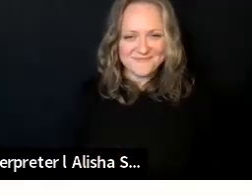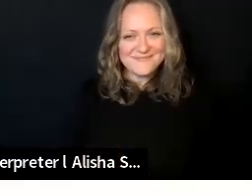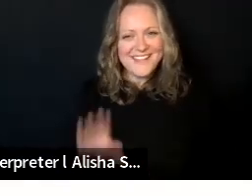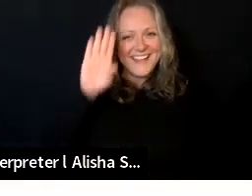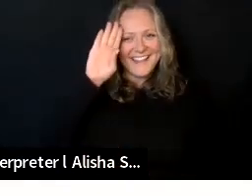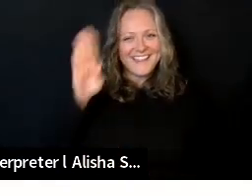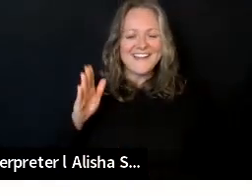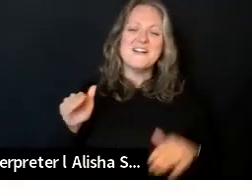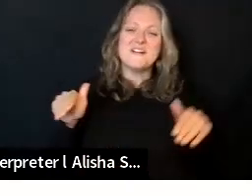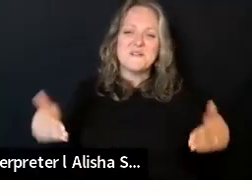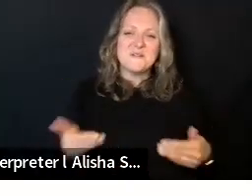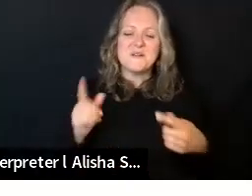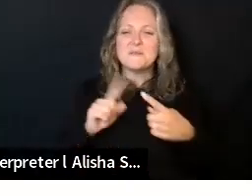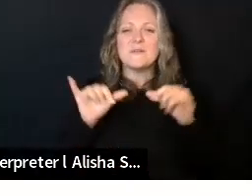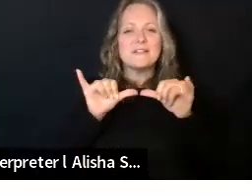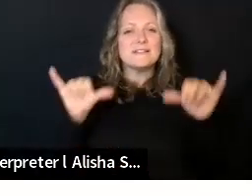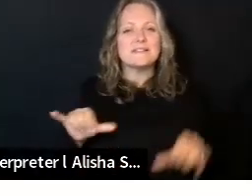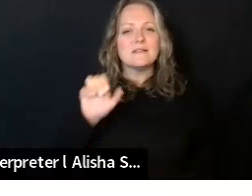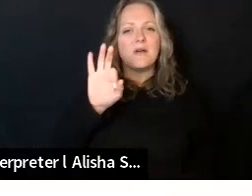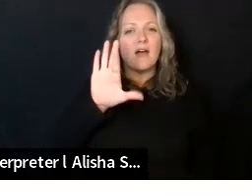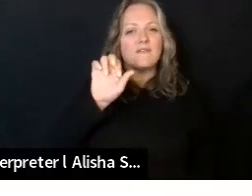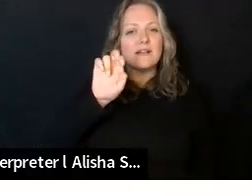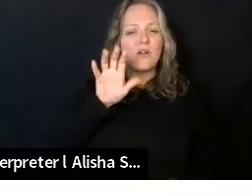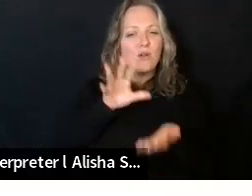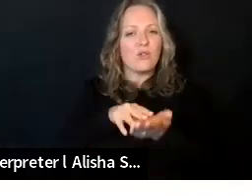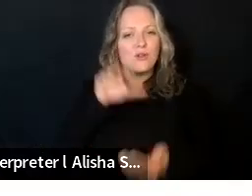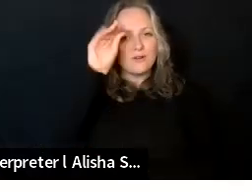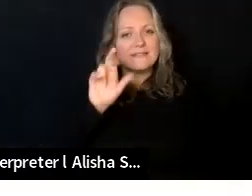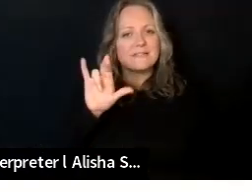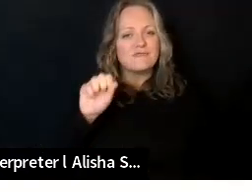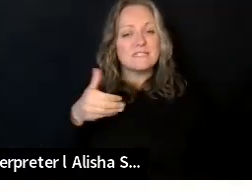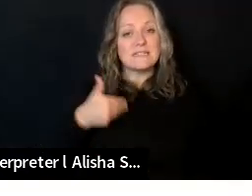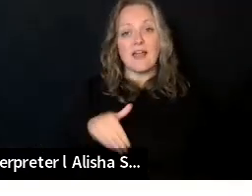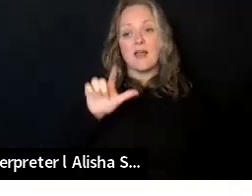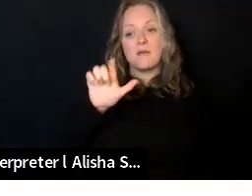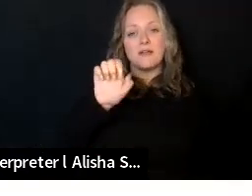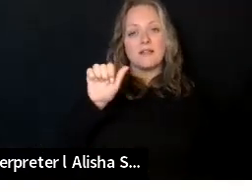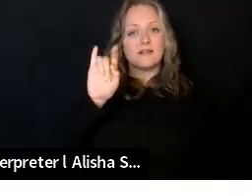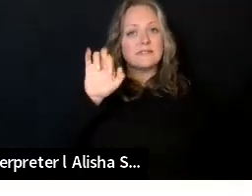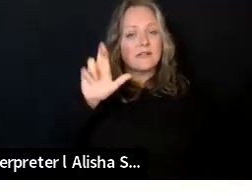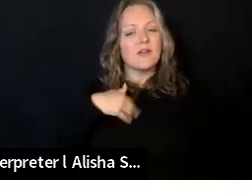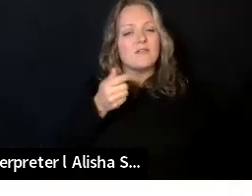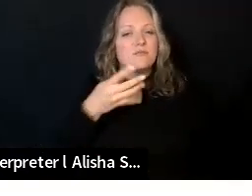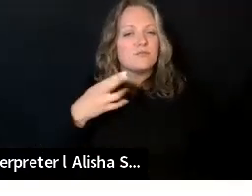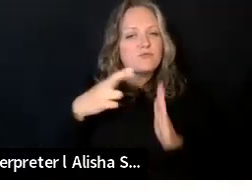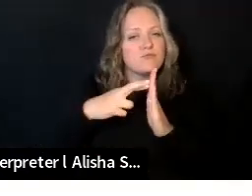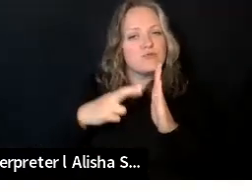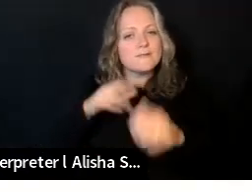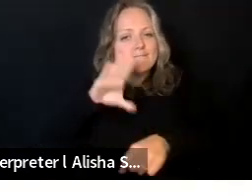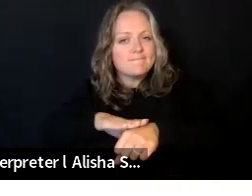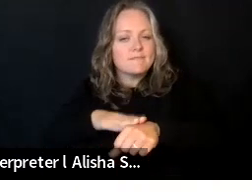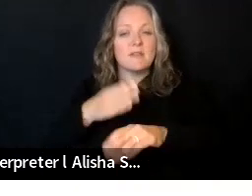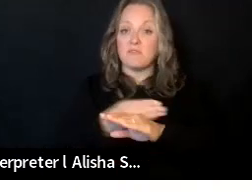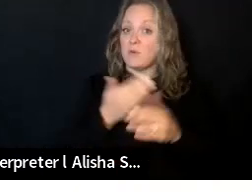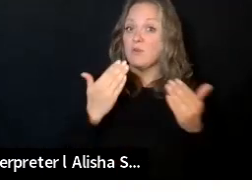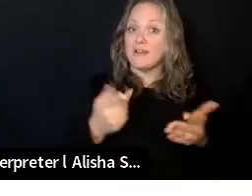Hello and welcome to the System of Care Learning Series. My name is Lee Taylor, and I'm going to go over a few housekeeping items before we get